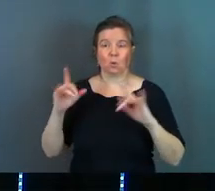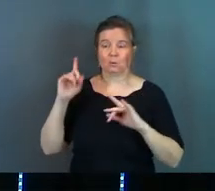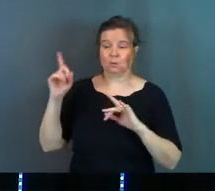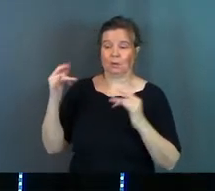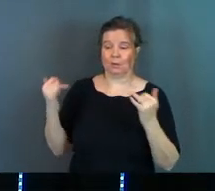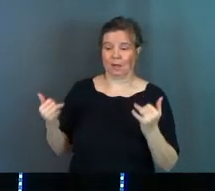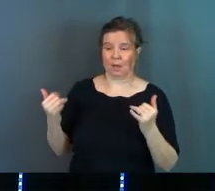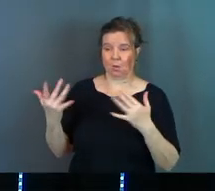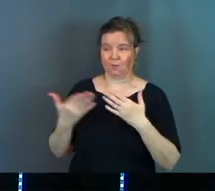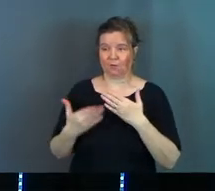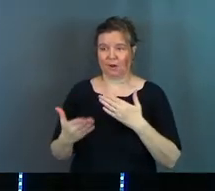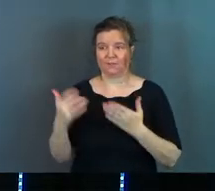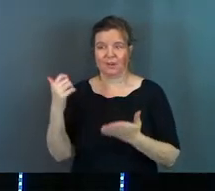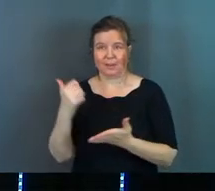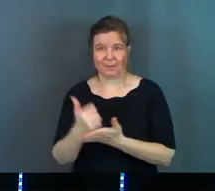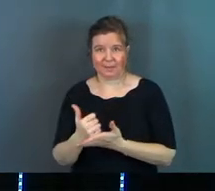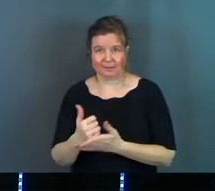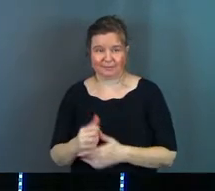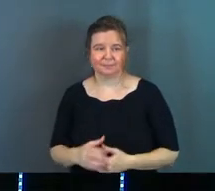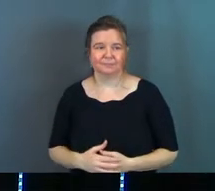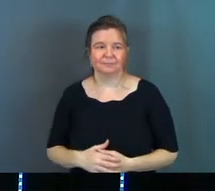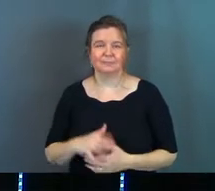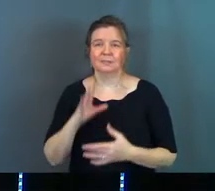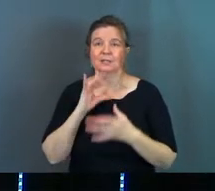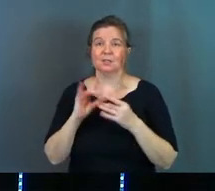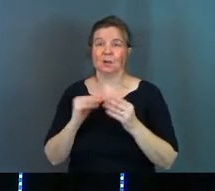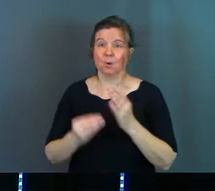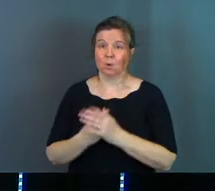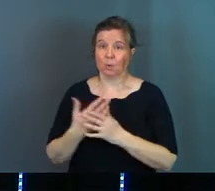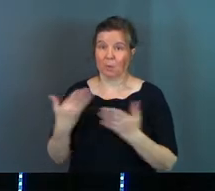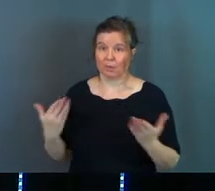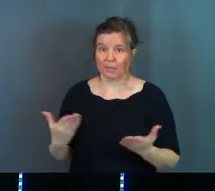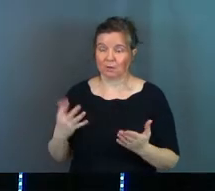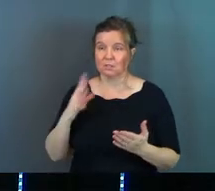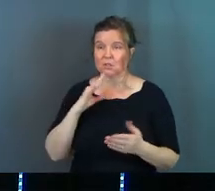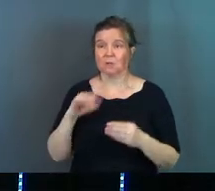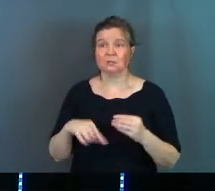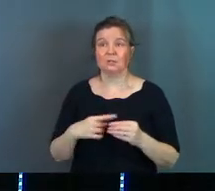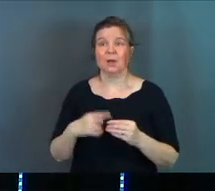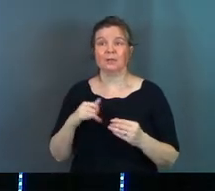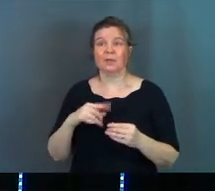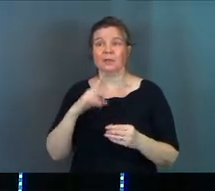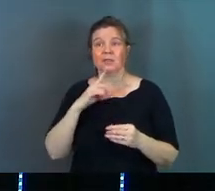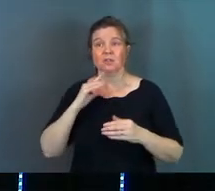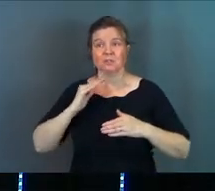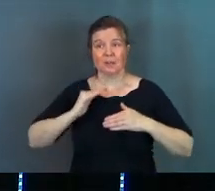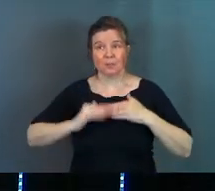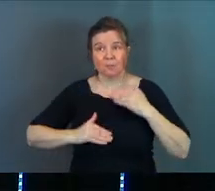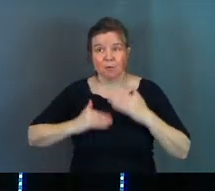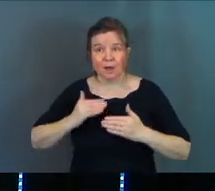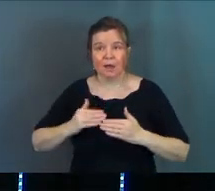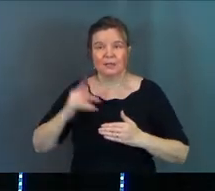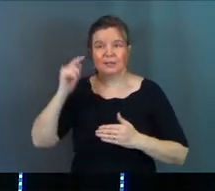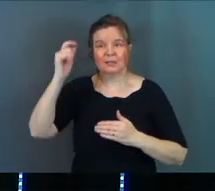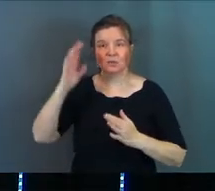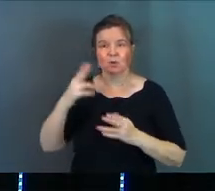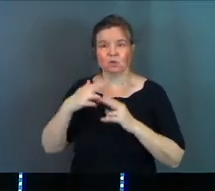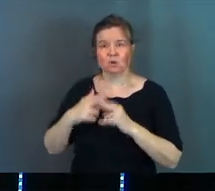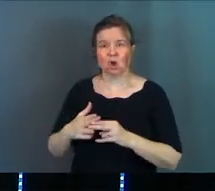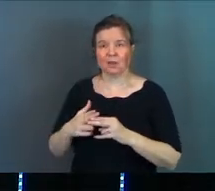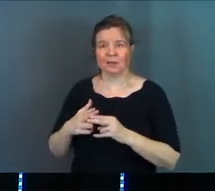and forever. Amen." He talks about growth here. He talks about the fact that there's a process. Theologians call